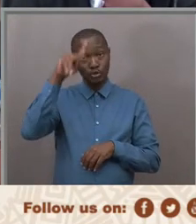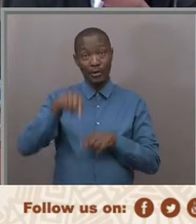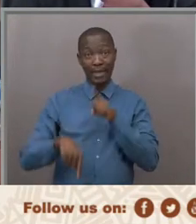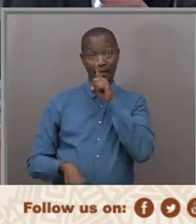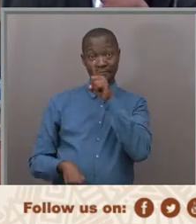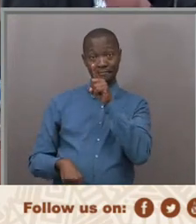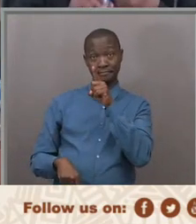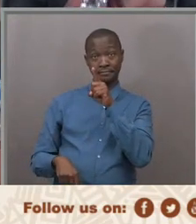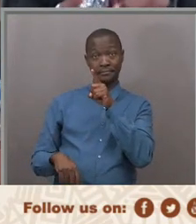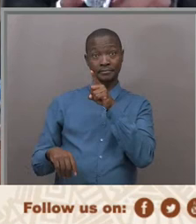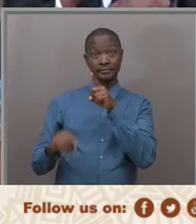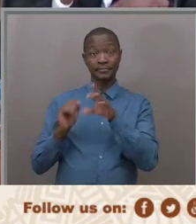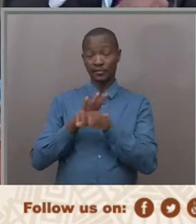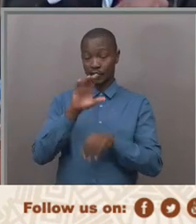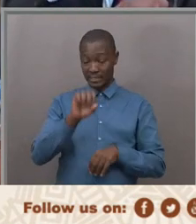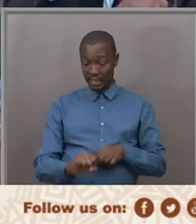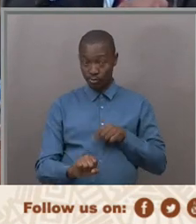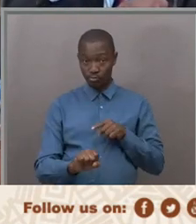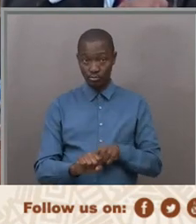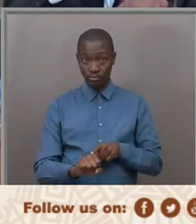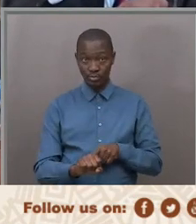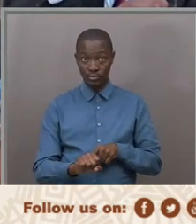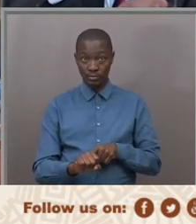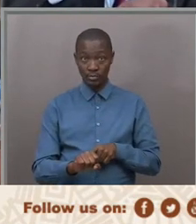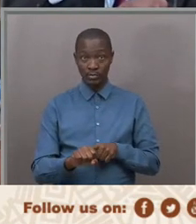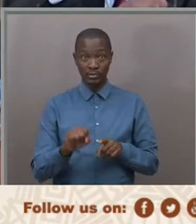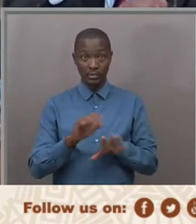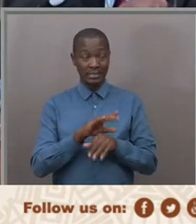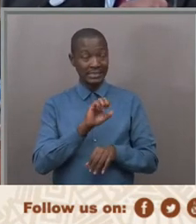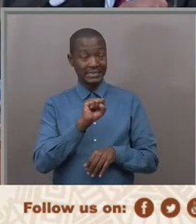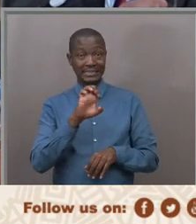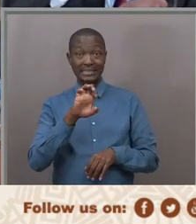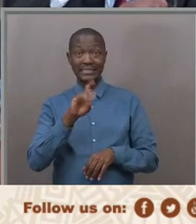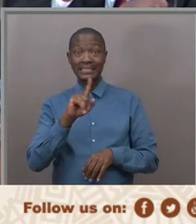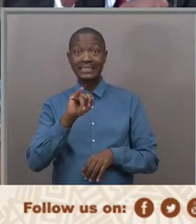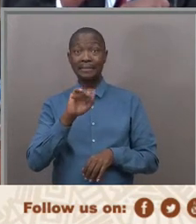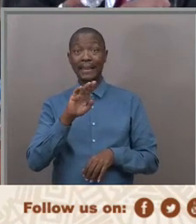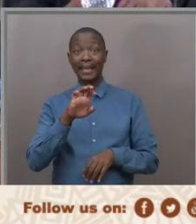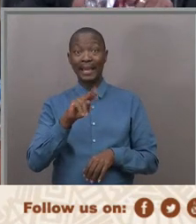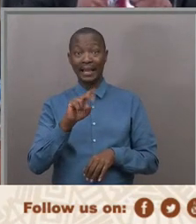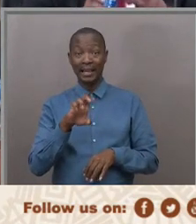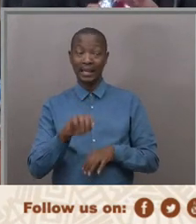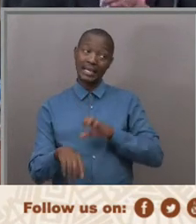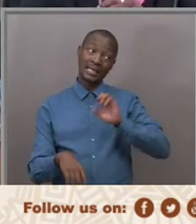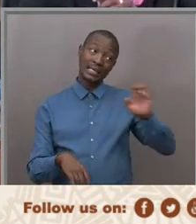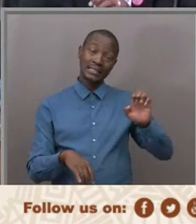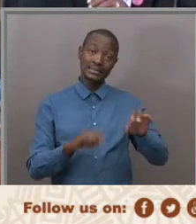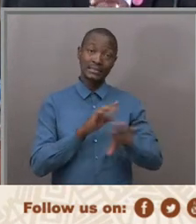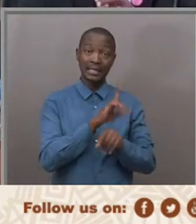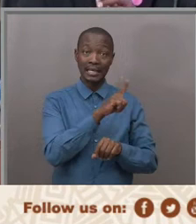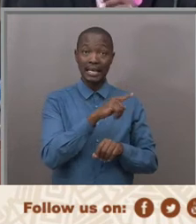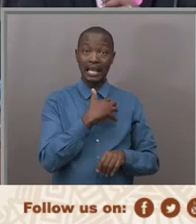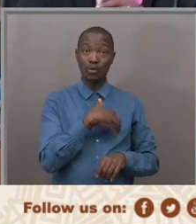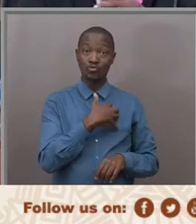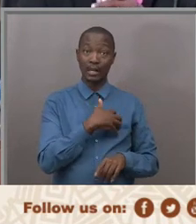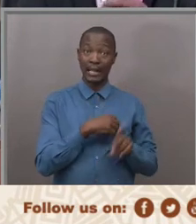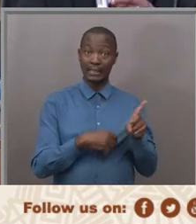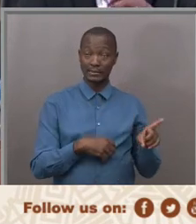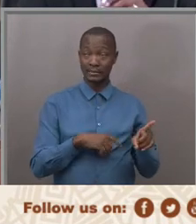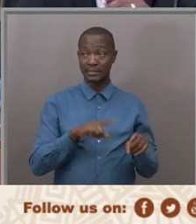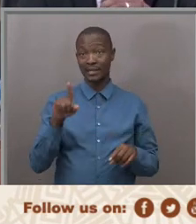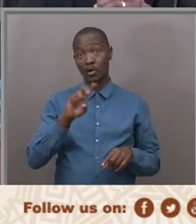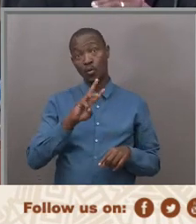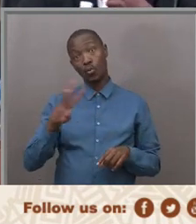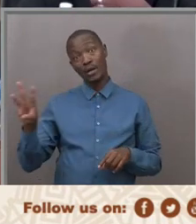the south, which is the Sidibeng district, for the east, which is the city of Ekurhuleni, for the